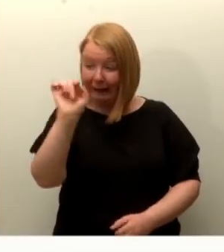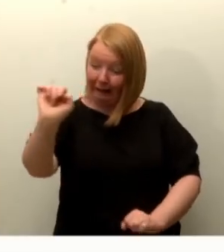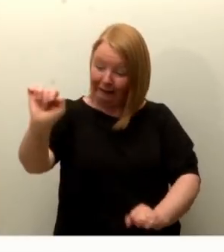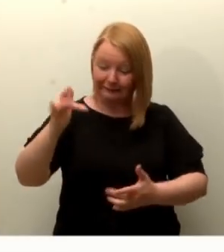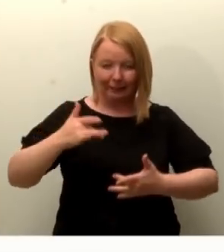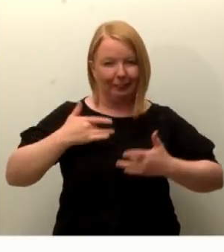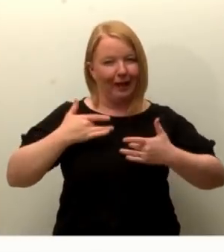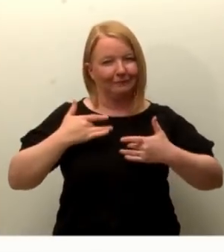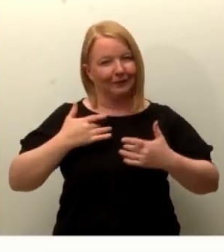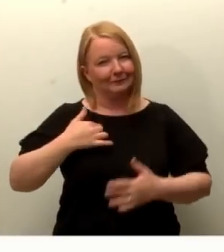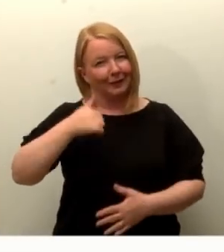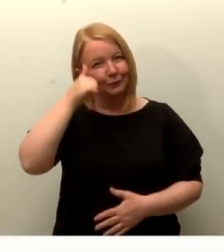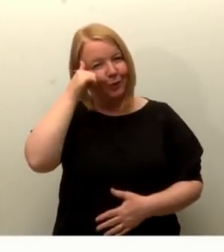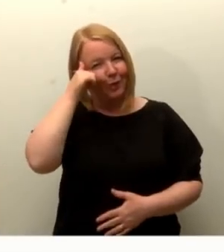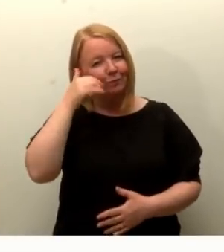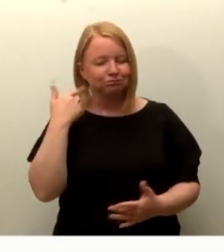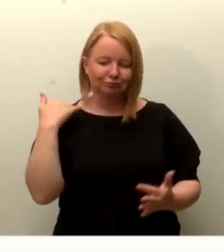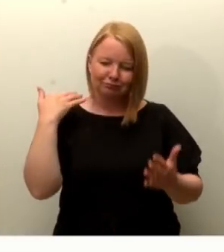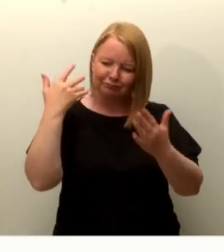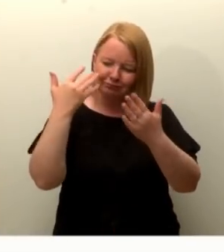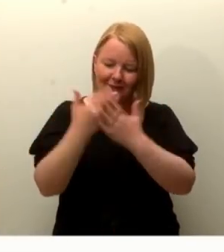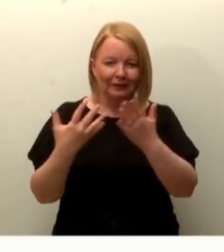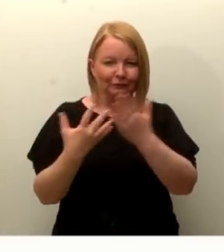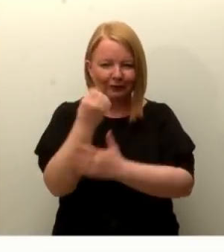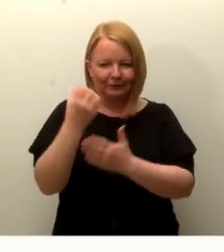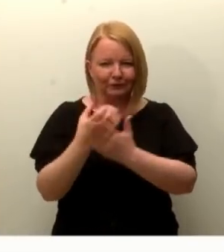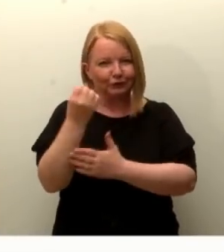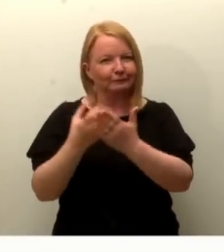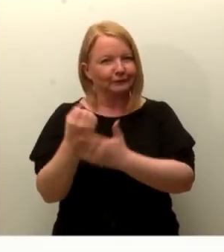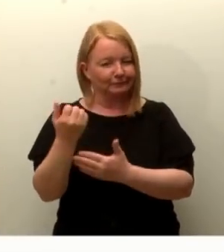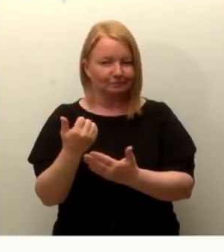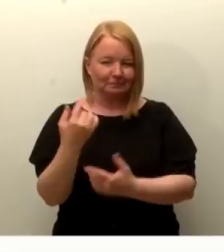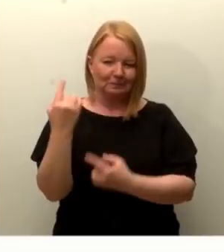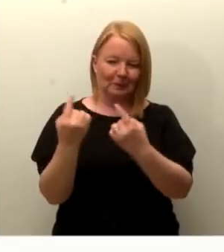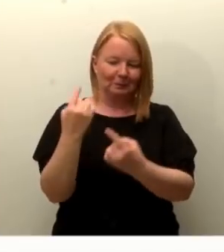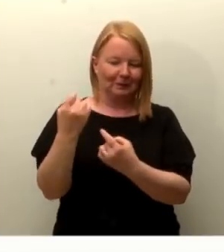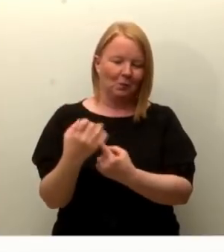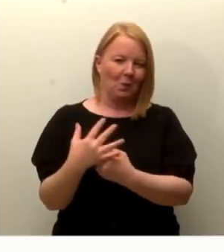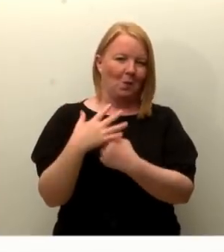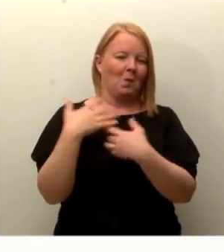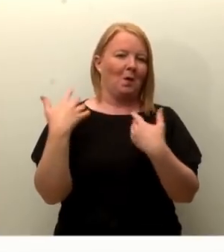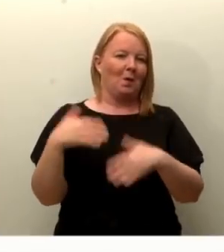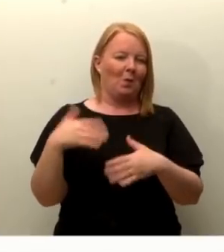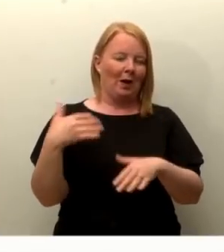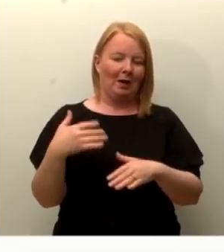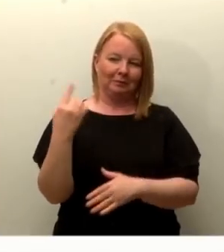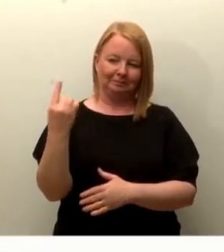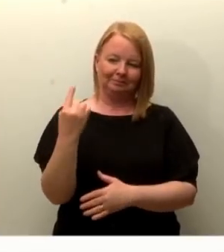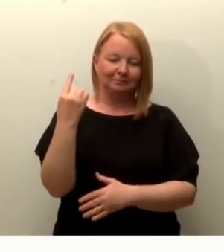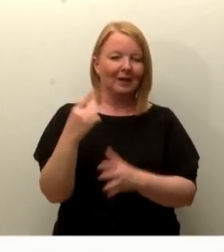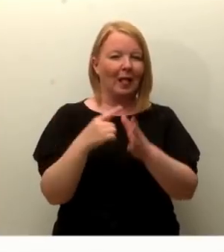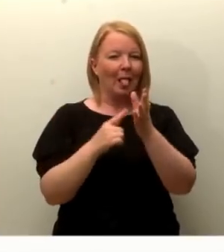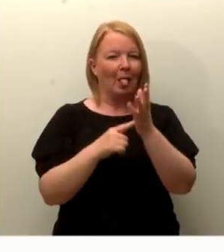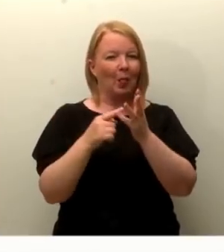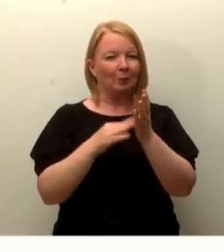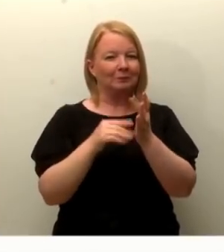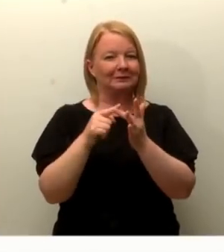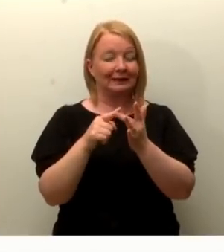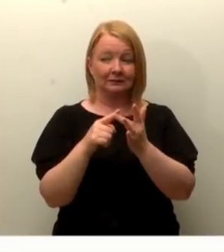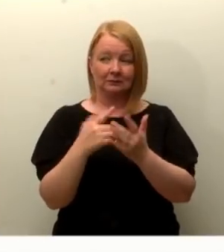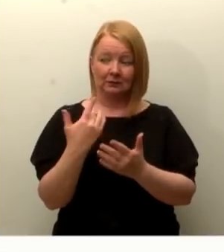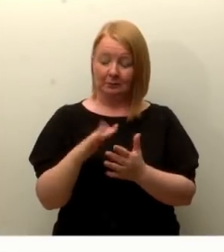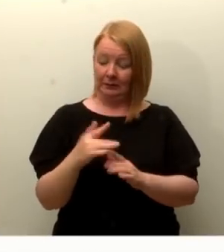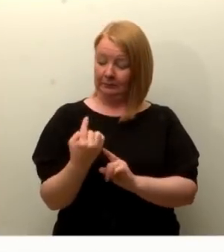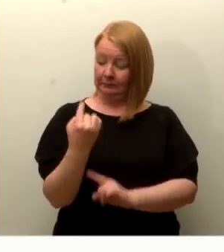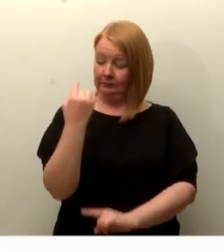it, and the many achievements of such an inspirational and remarkable alumni, whom only as recently as